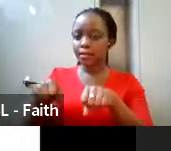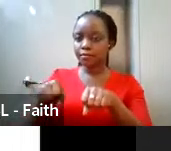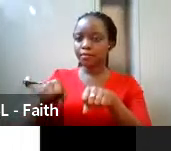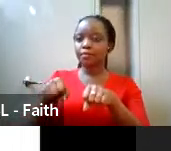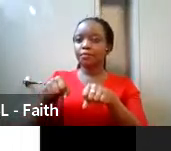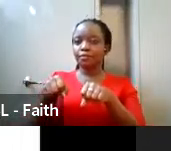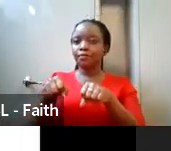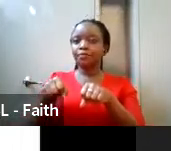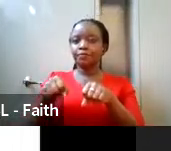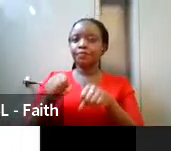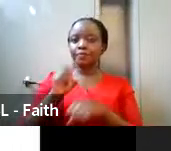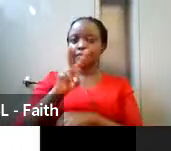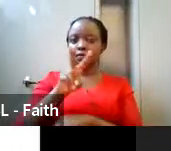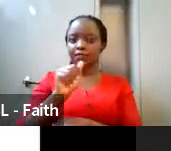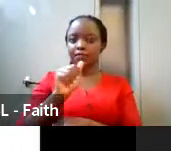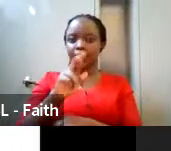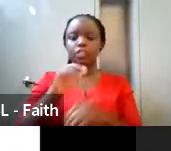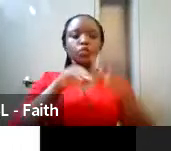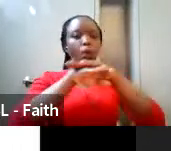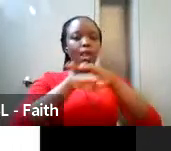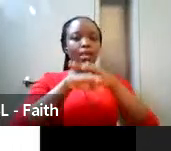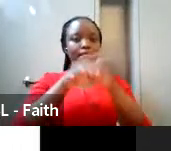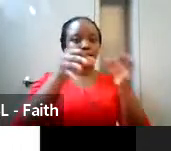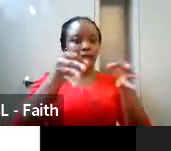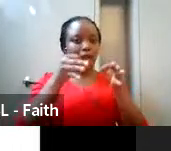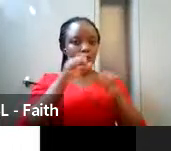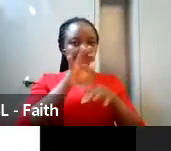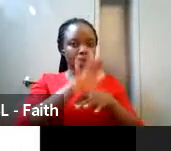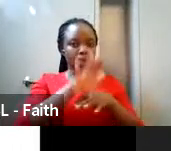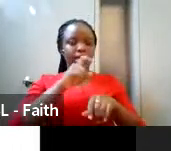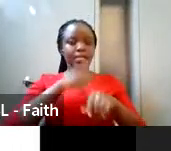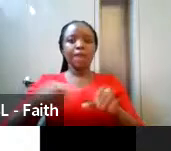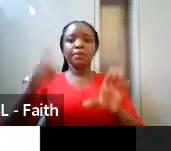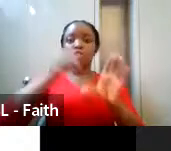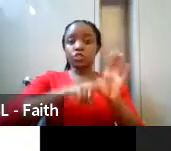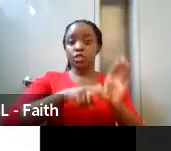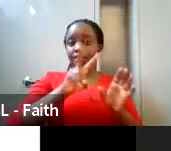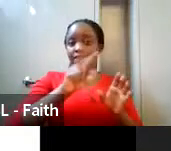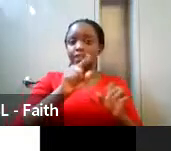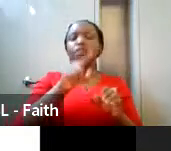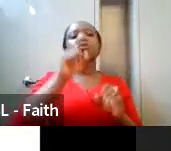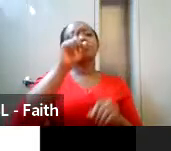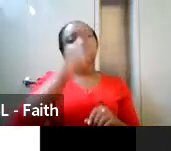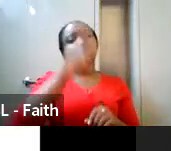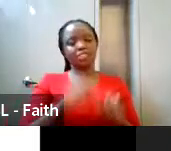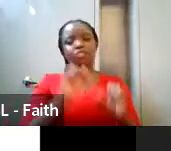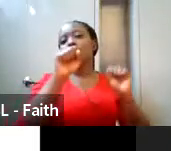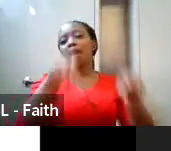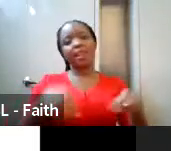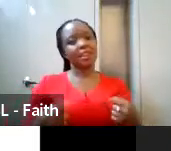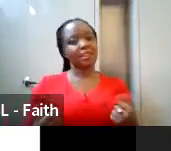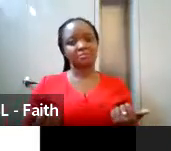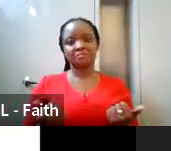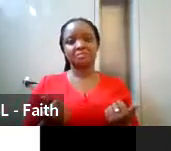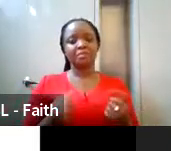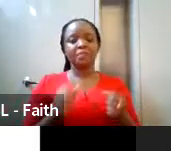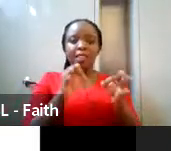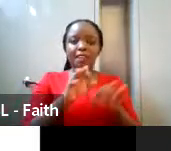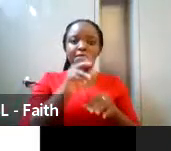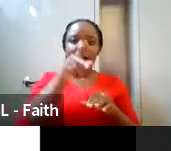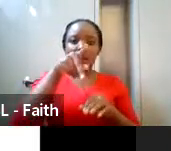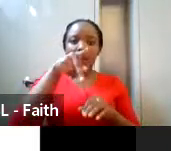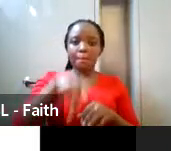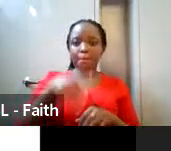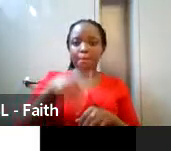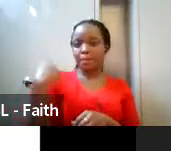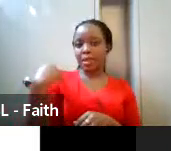be able to access your account after you onboard on eTIMS? And yes, you should be able. If your VAT, if your PIN was blocked